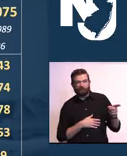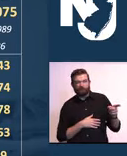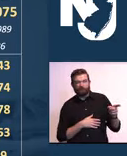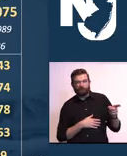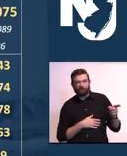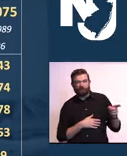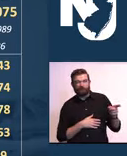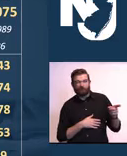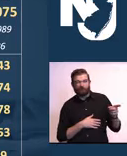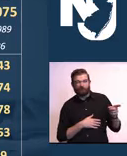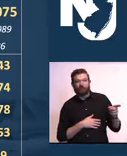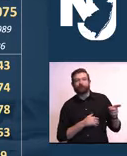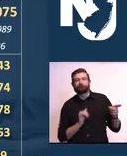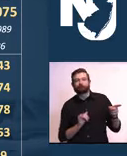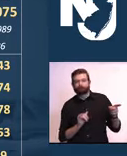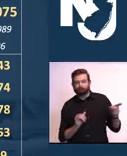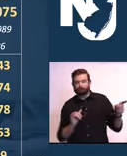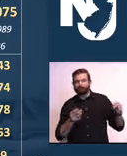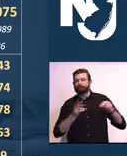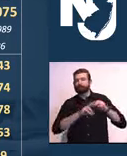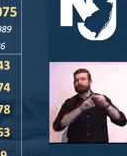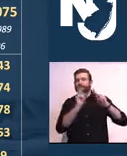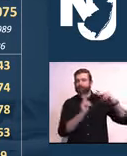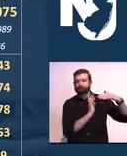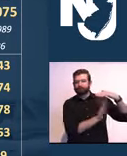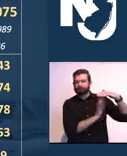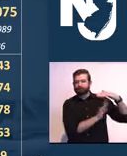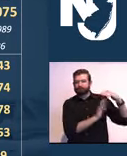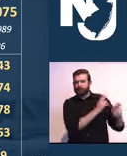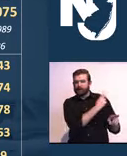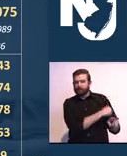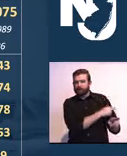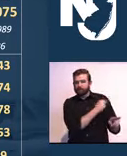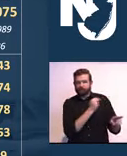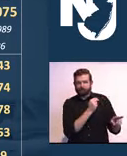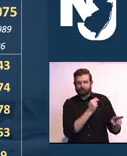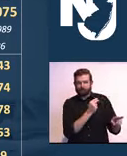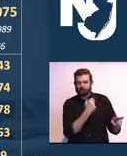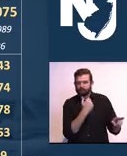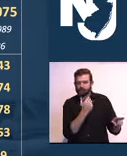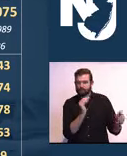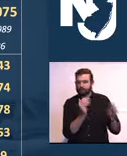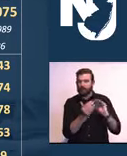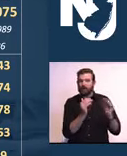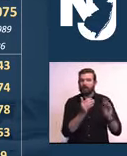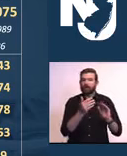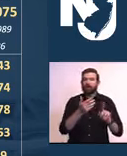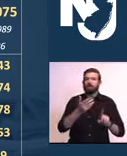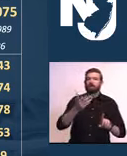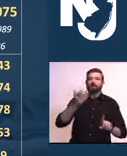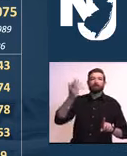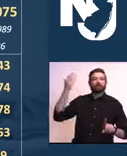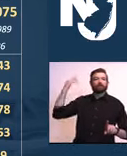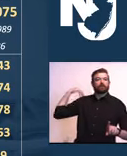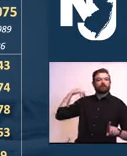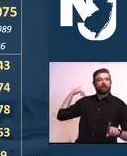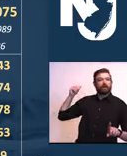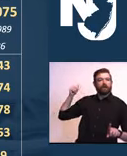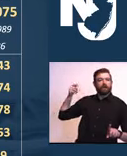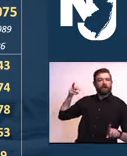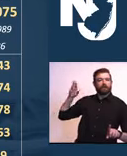residents hospitalized right now than at any point since the end of April of 2020. April